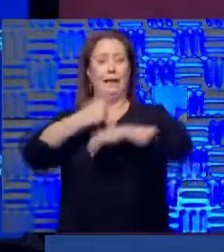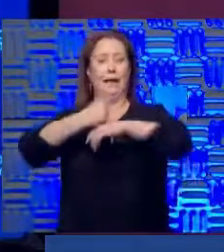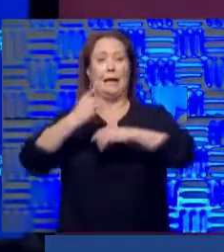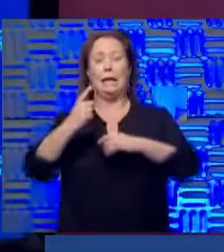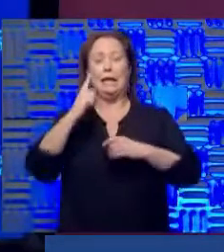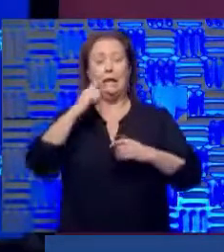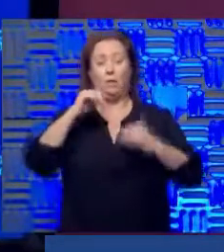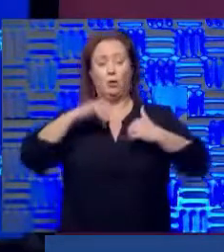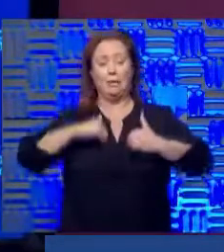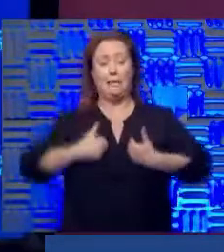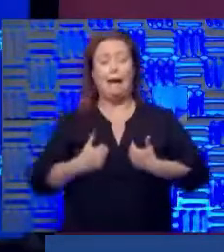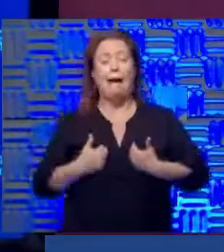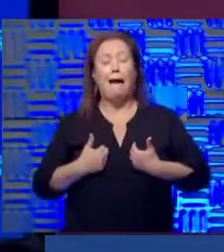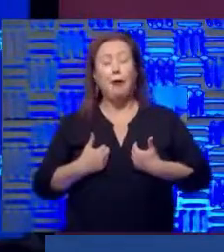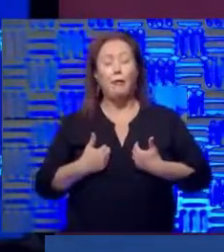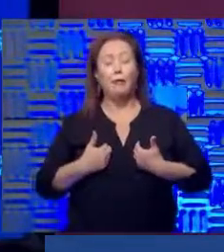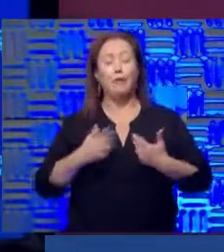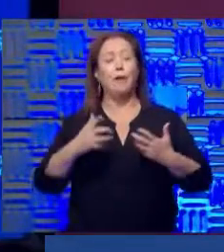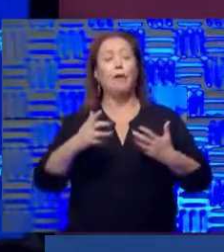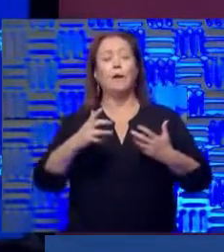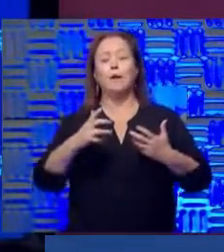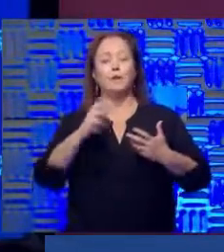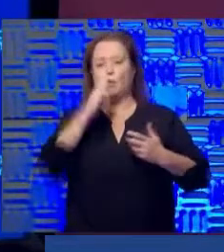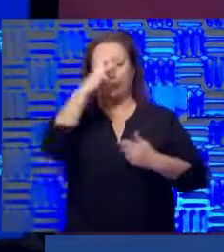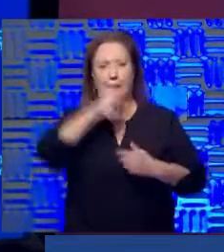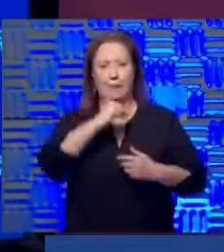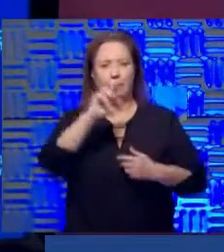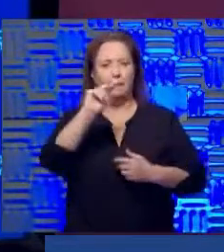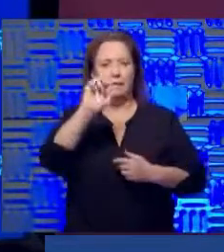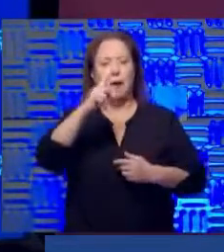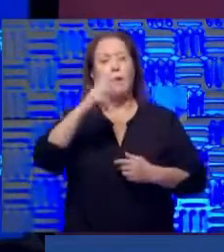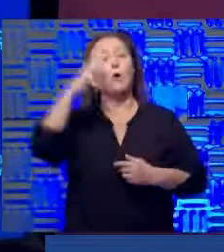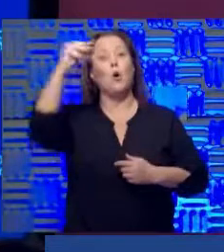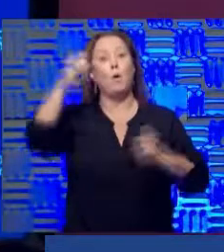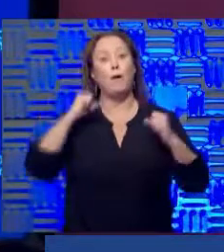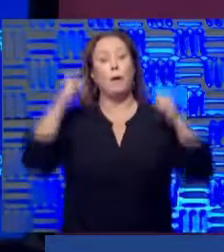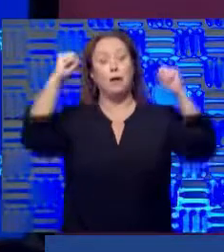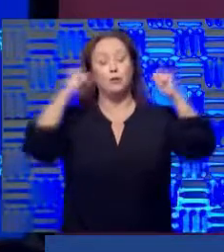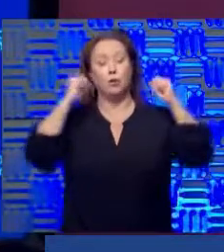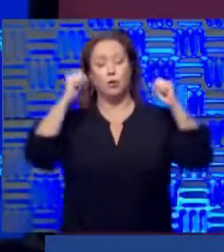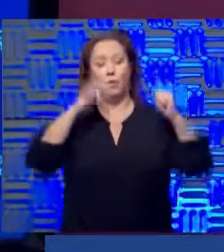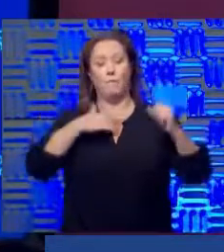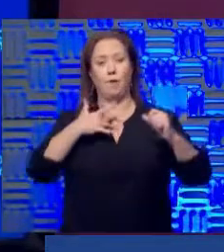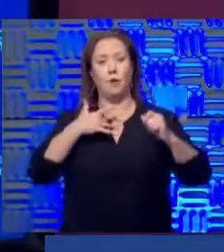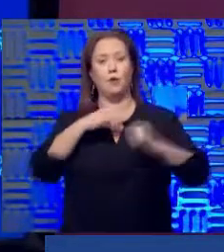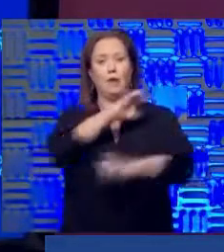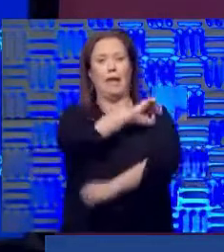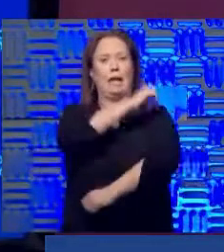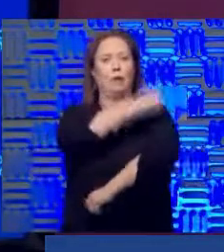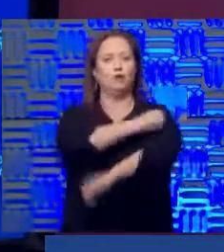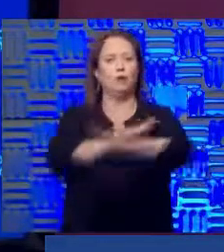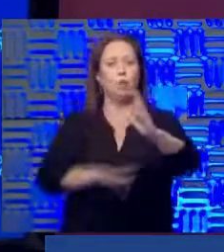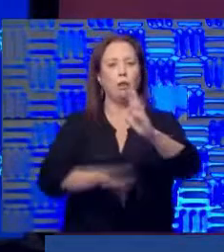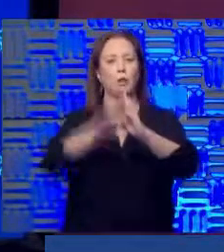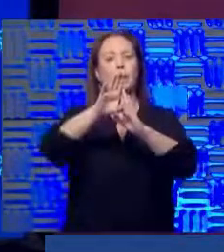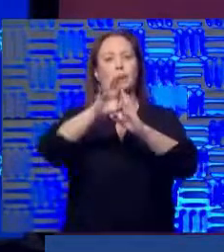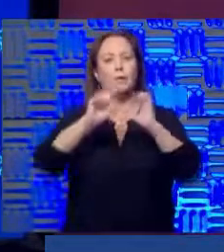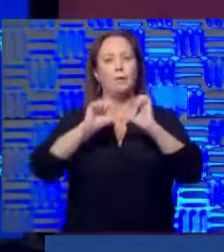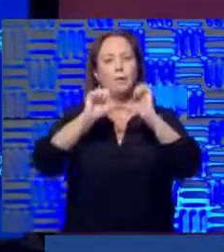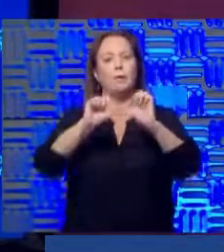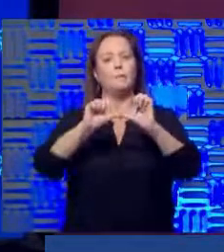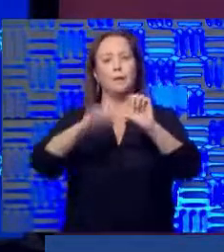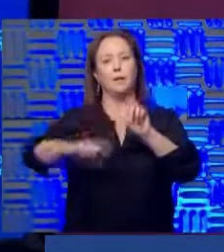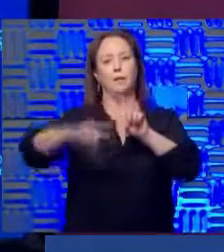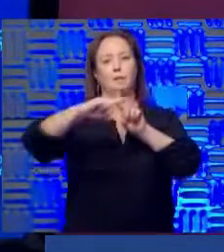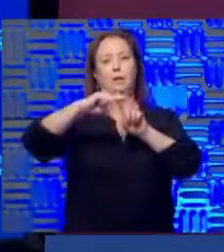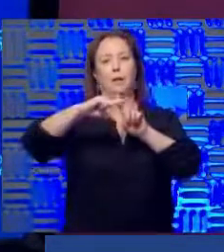go exercise. I know it sounds completely counterintuitive, but you'll get an energy burst. They'll be able to carry you through the rest of the day. You'll release those